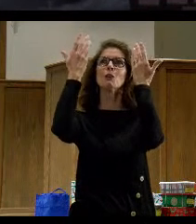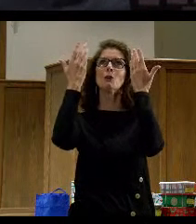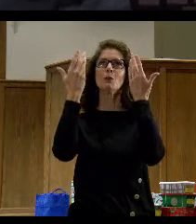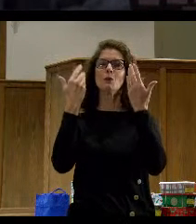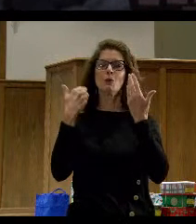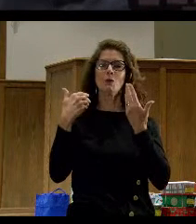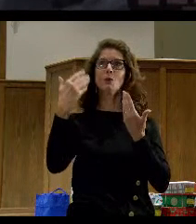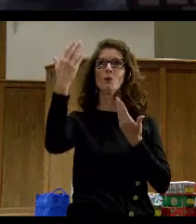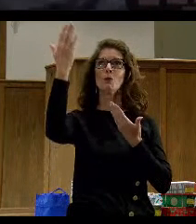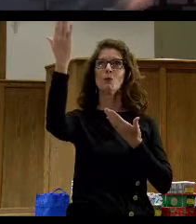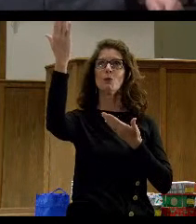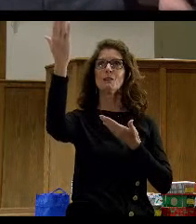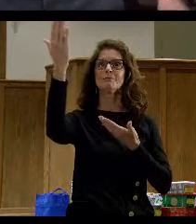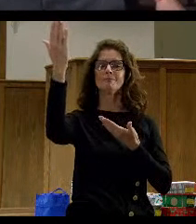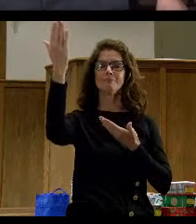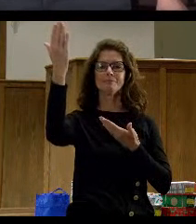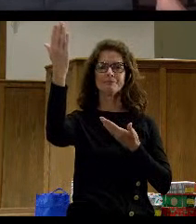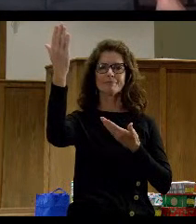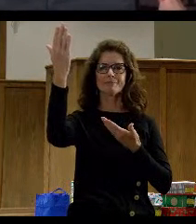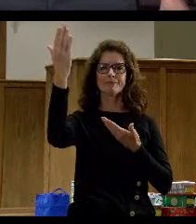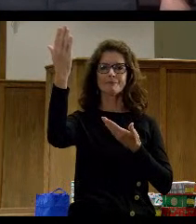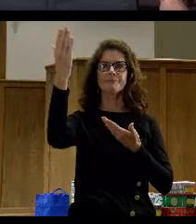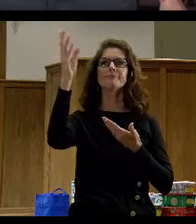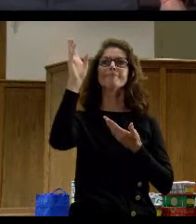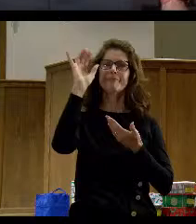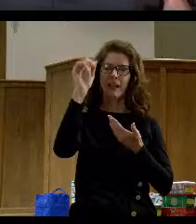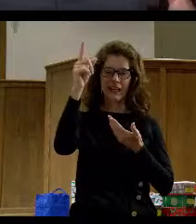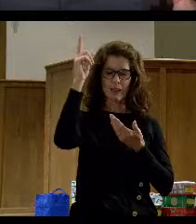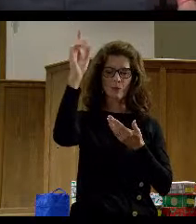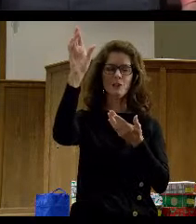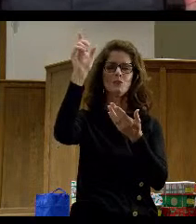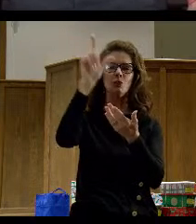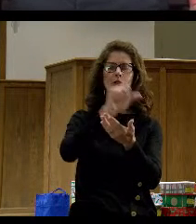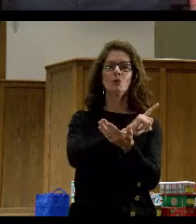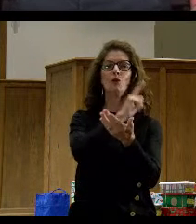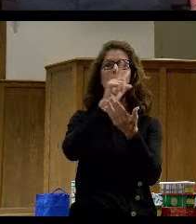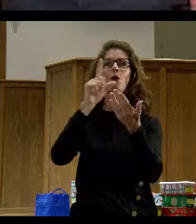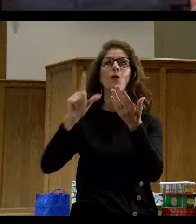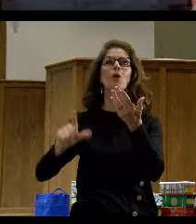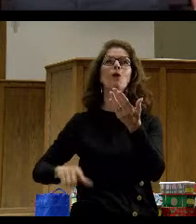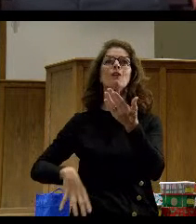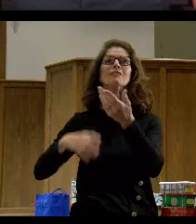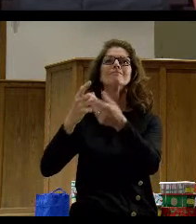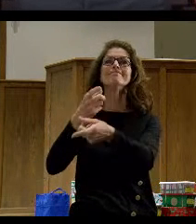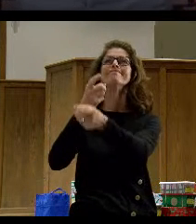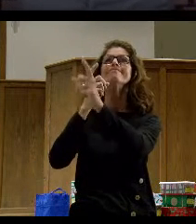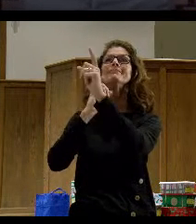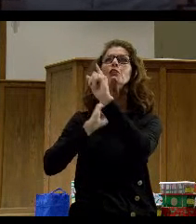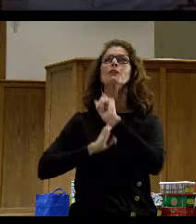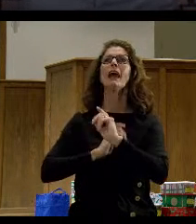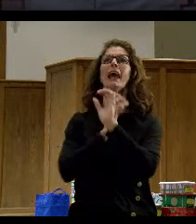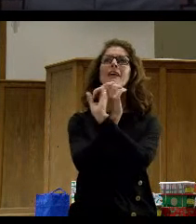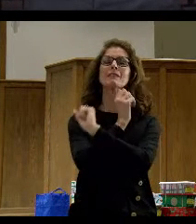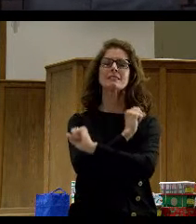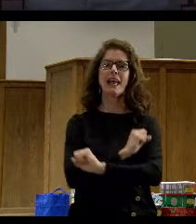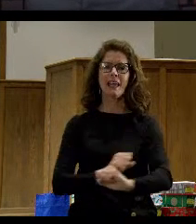for you. It was you, Lord, who gave us